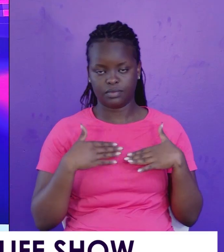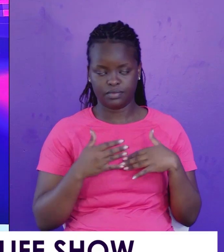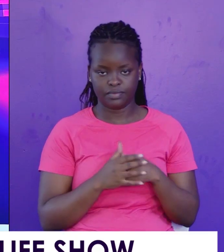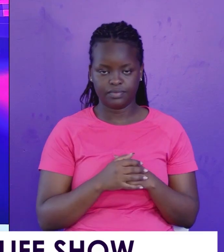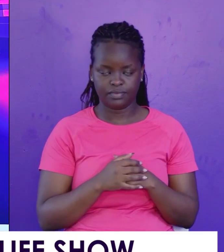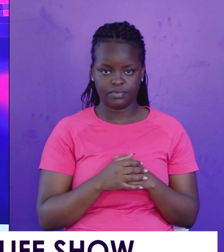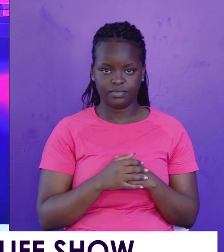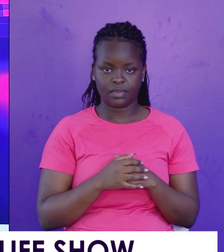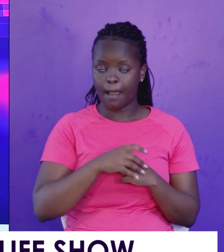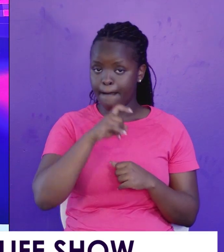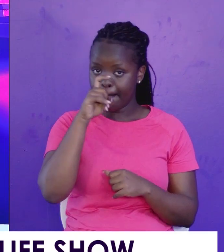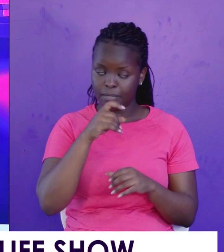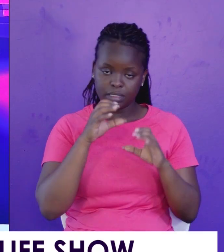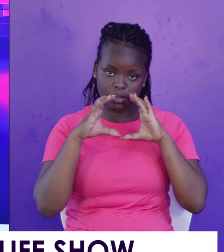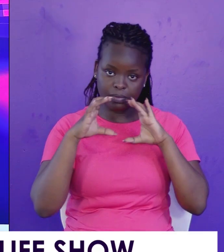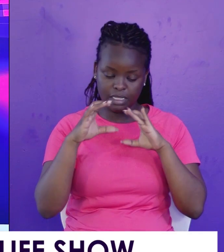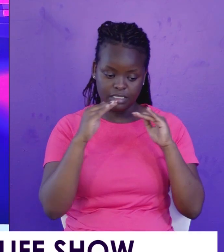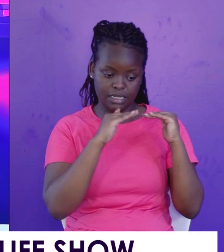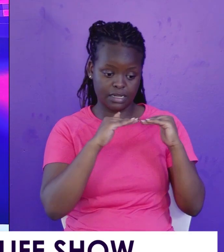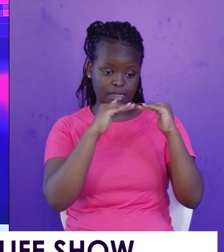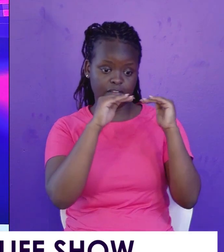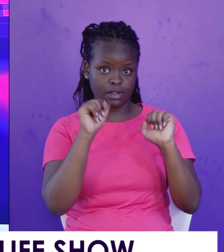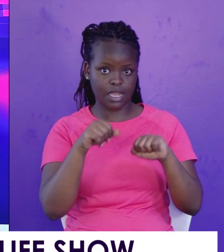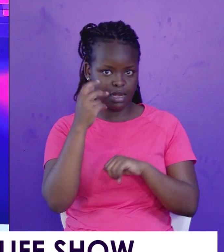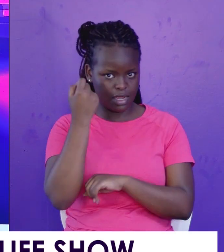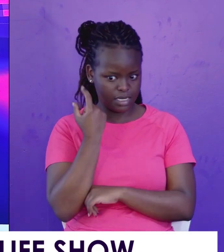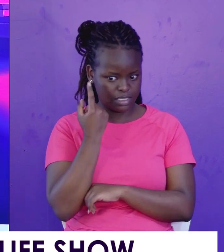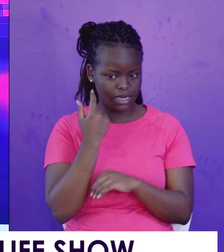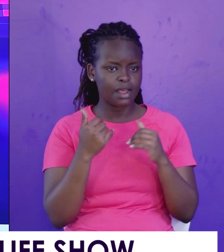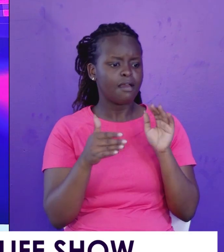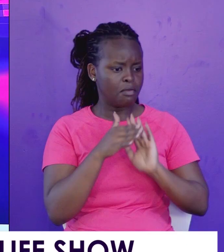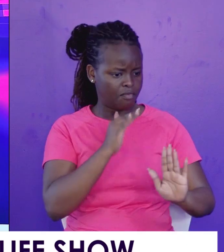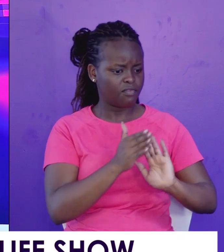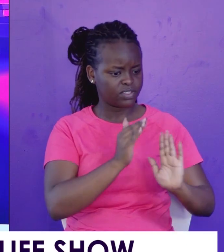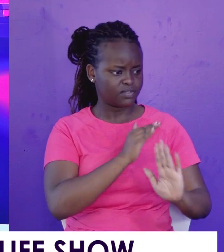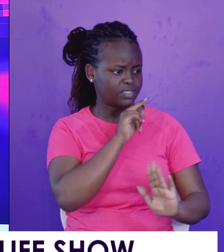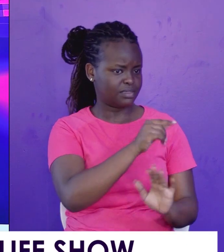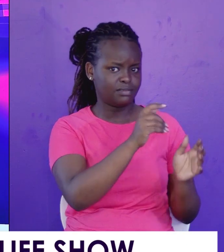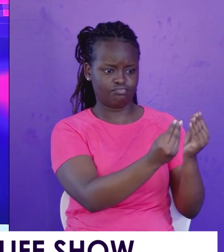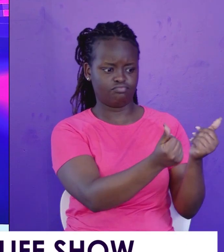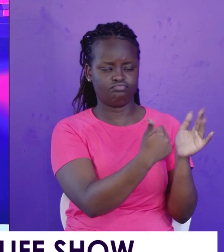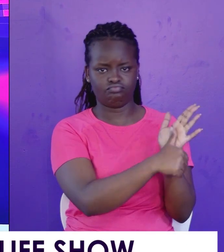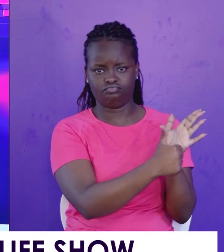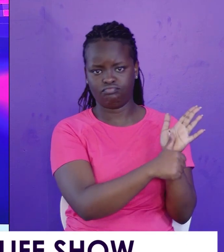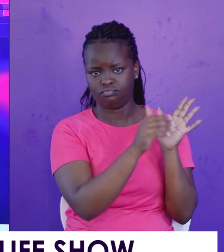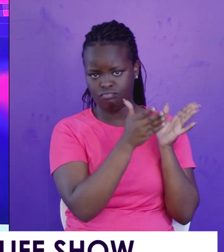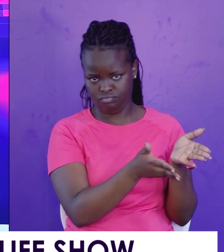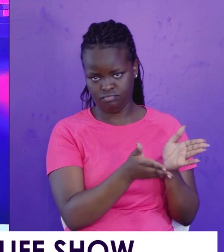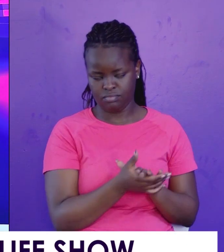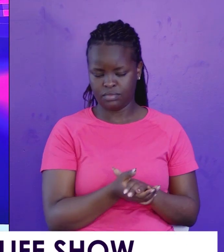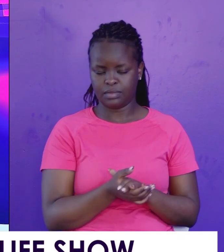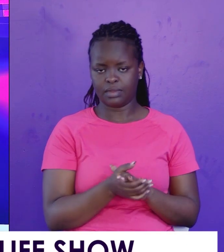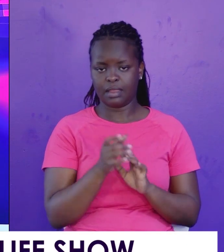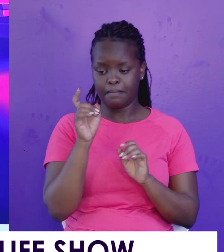to be communicated at a level where they can understand that there's an emergency here that needs to be dealt with. So you have to look at